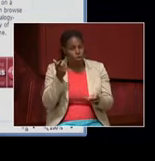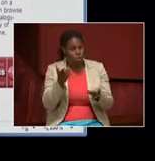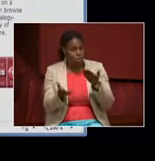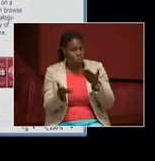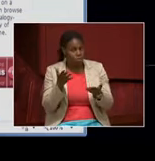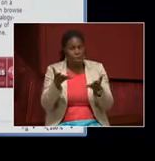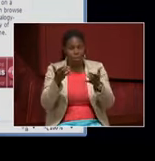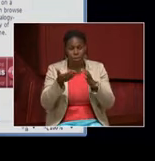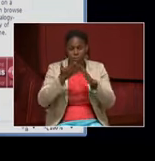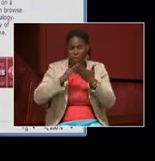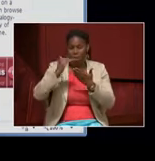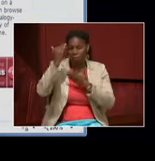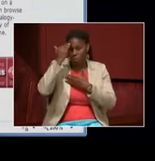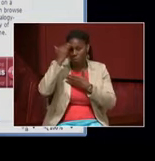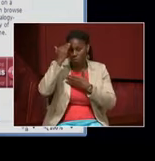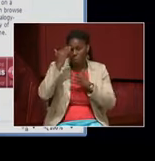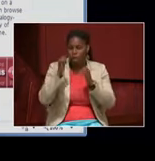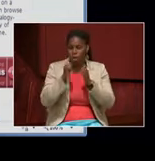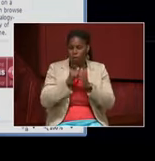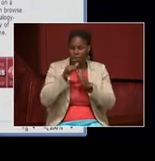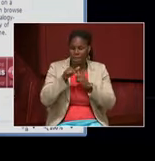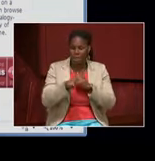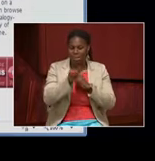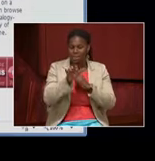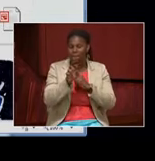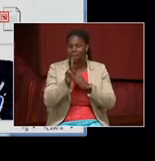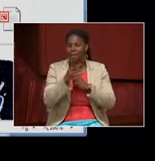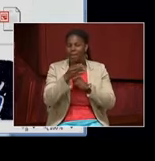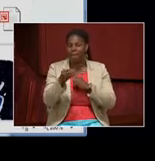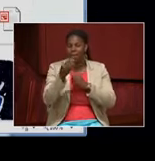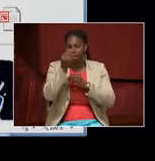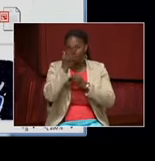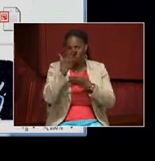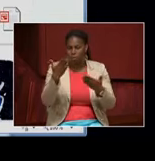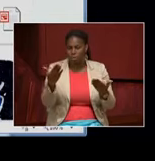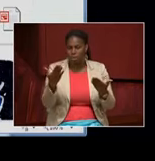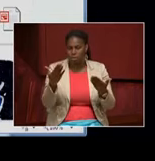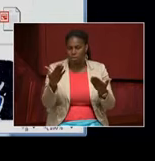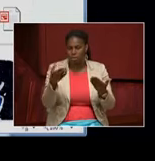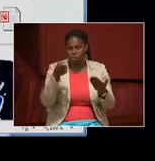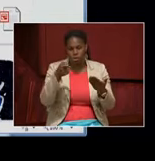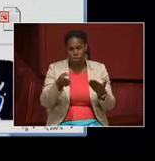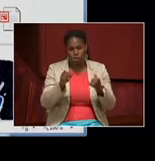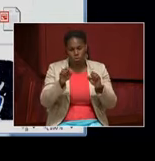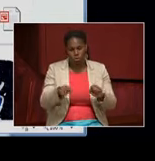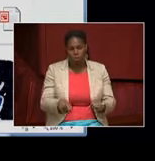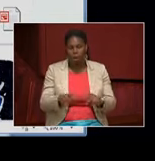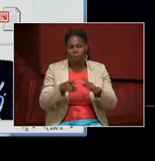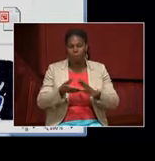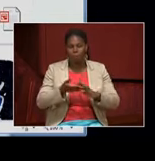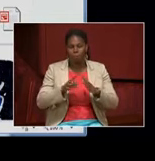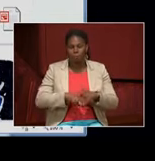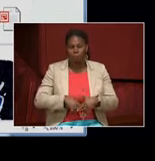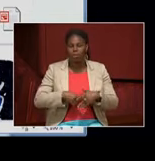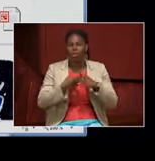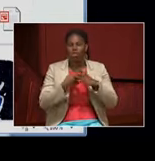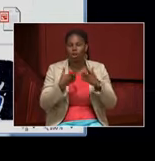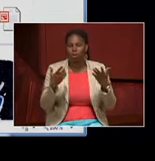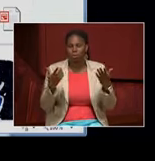to familiarize yourself with this link and the information to get yourself off to a good start. And